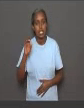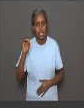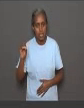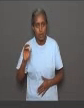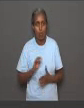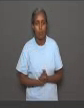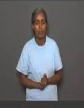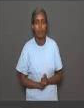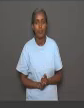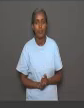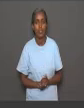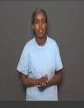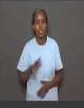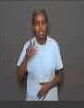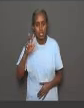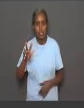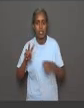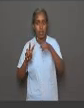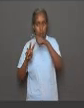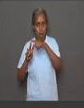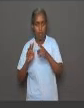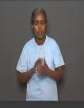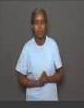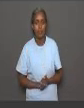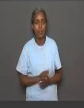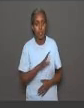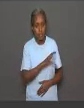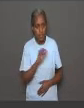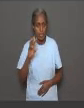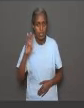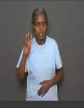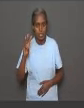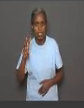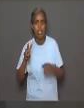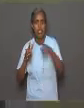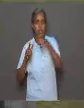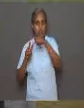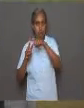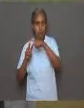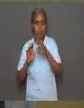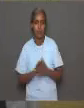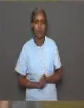0, 3 pi, and 6 pi.